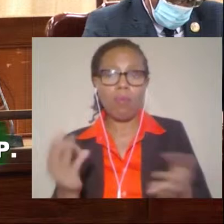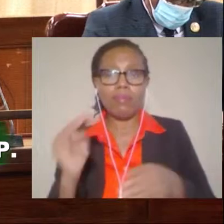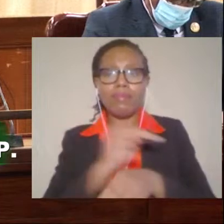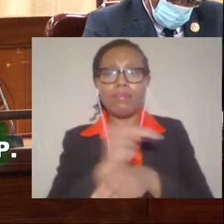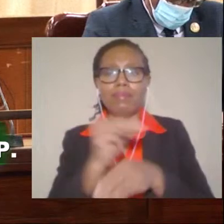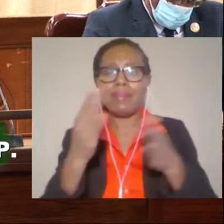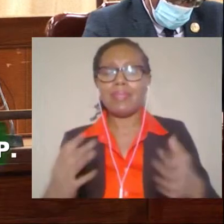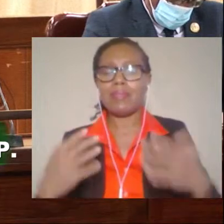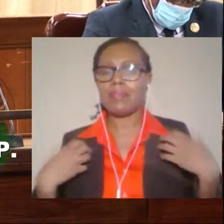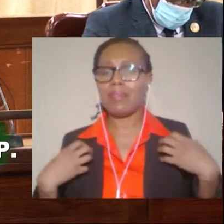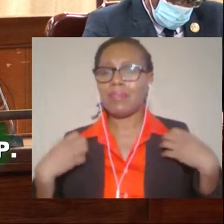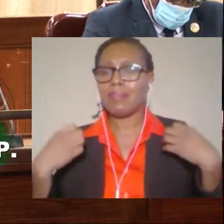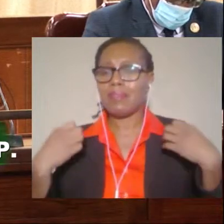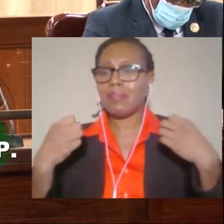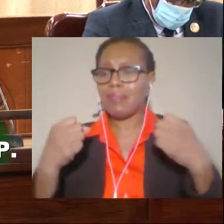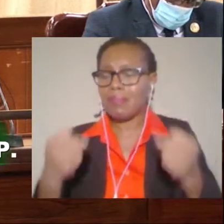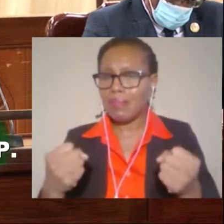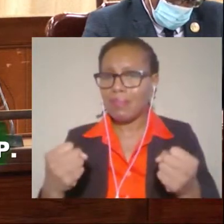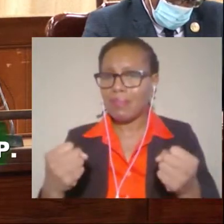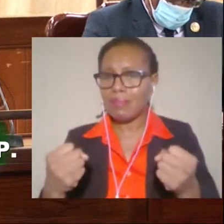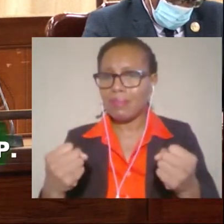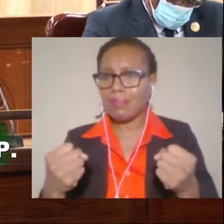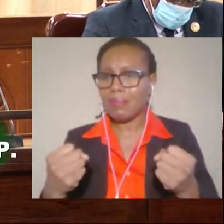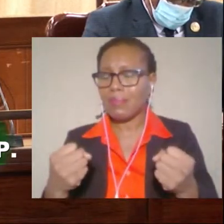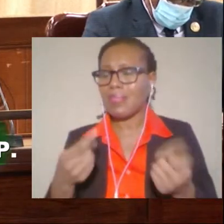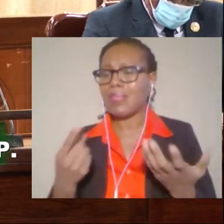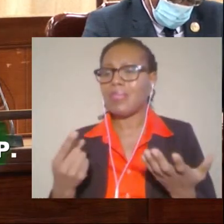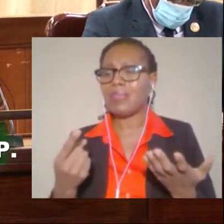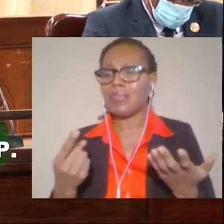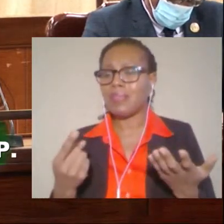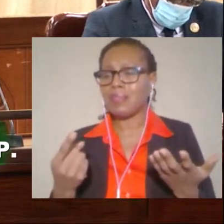is out while on his feet.